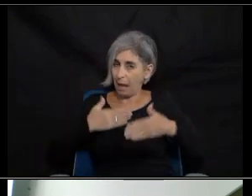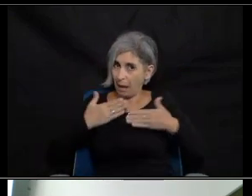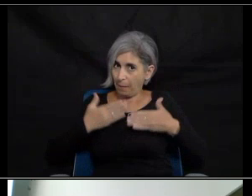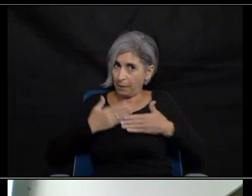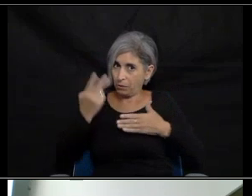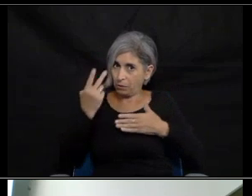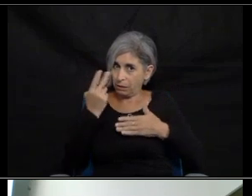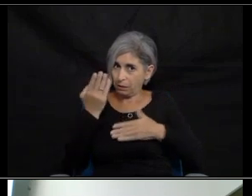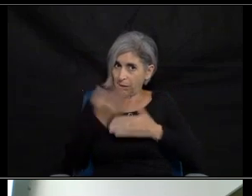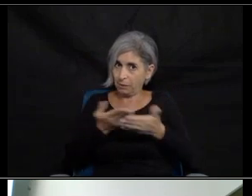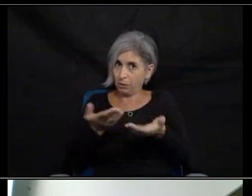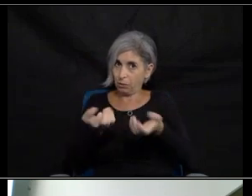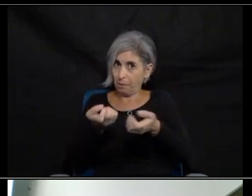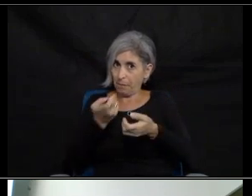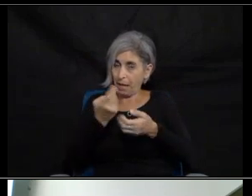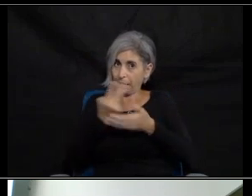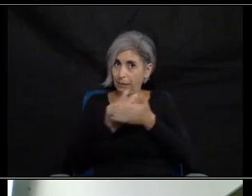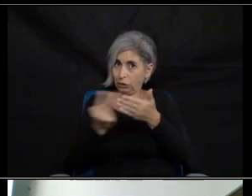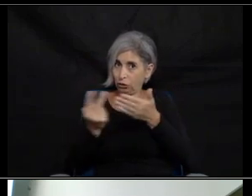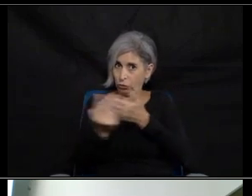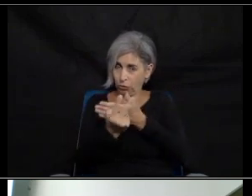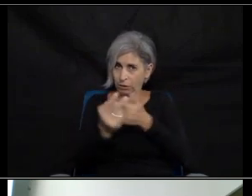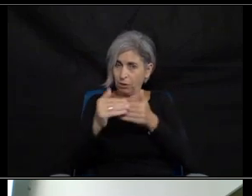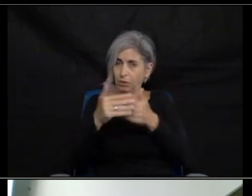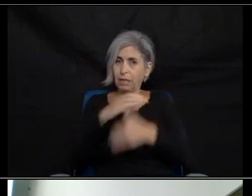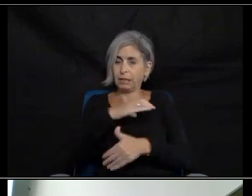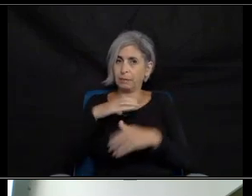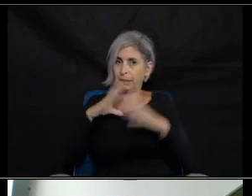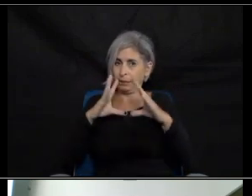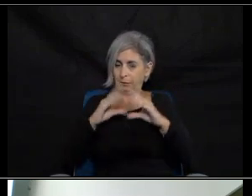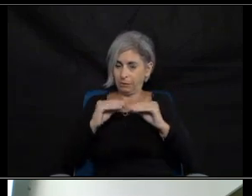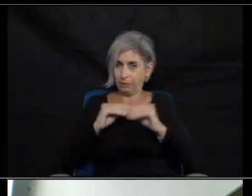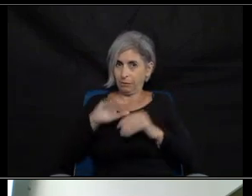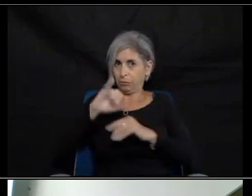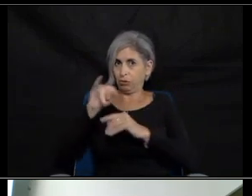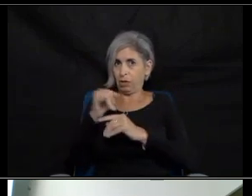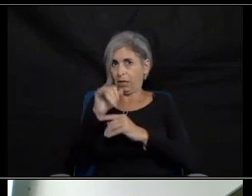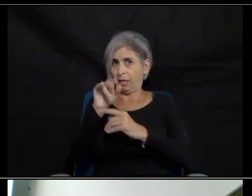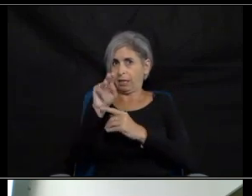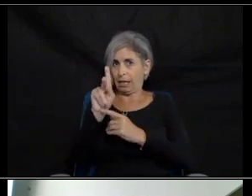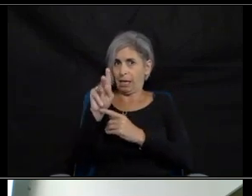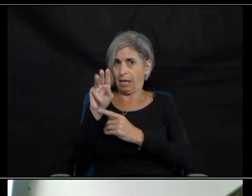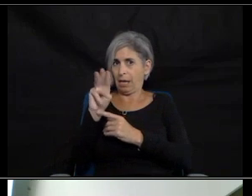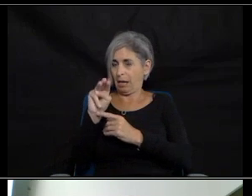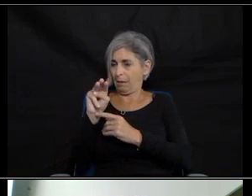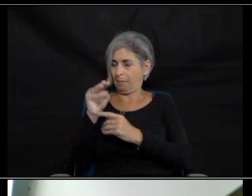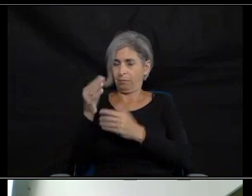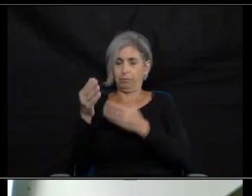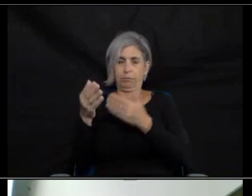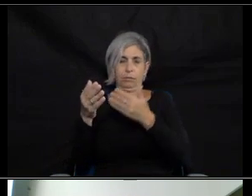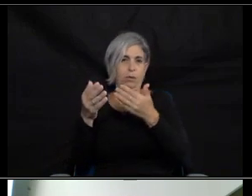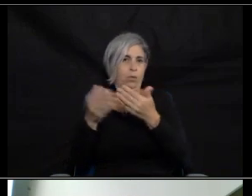something come back to us in 2 weeks when we have our next commission meeting from JKM regarding whatever other plan it is that he